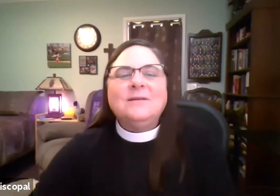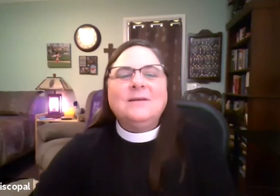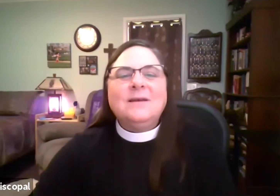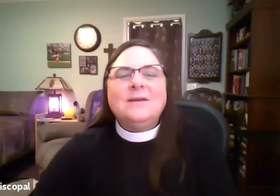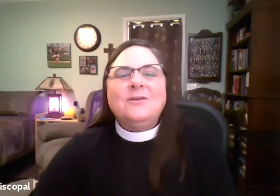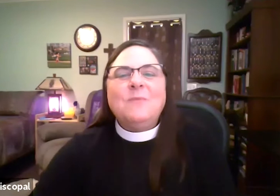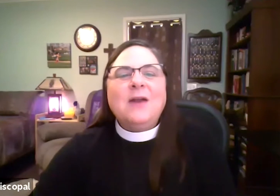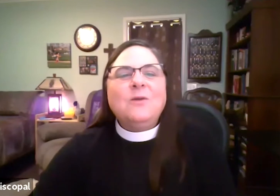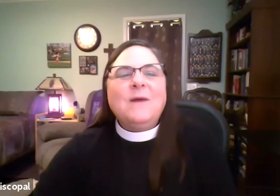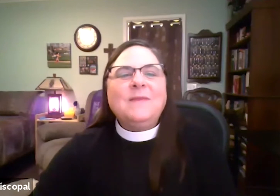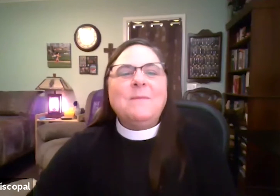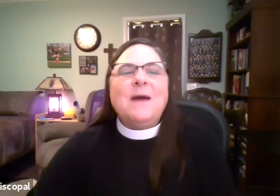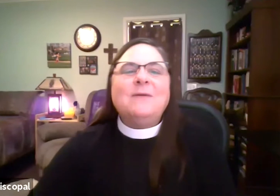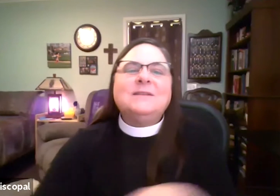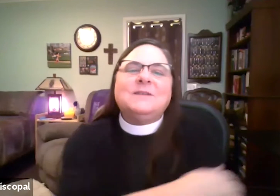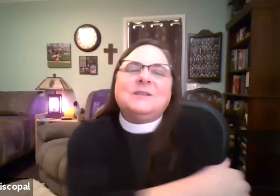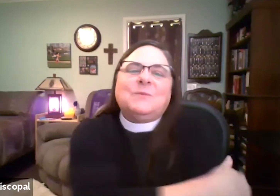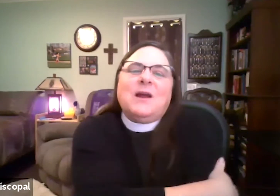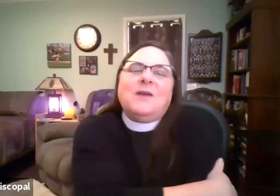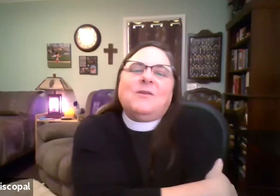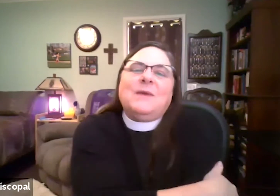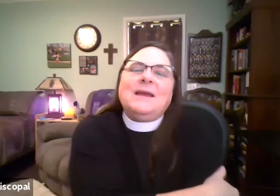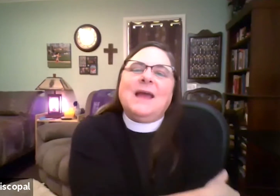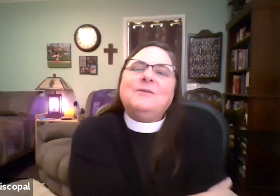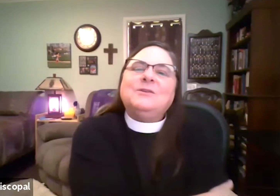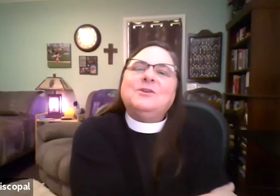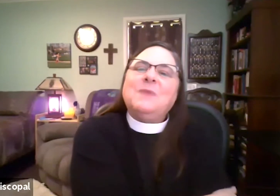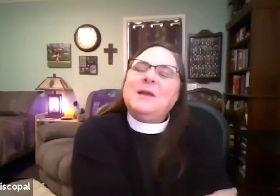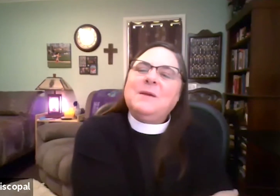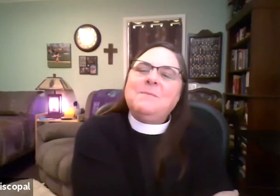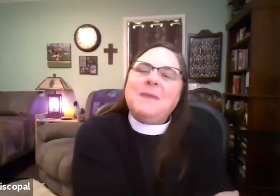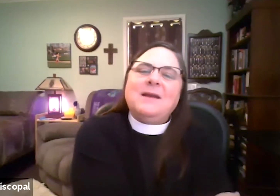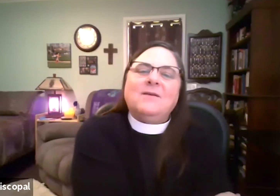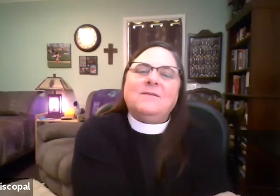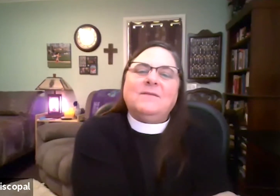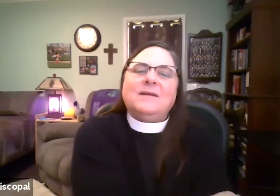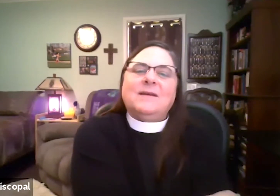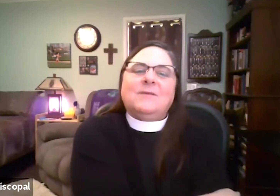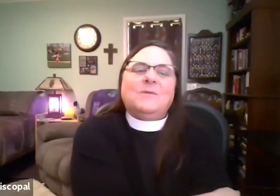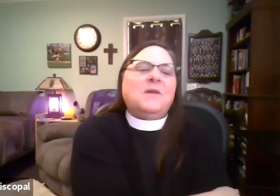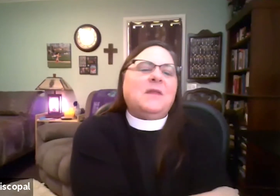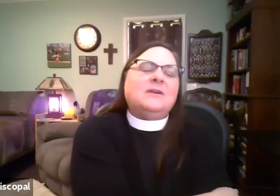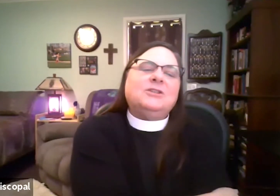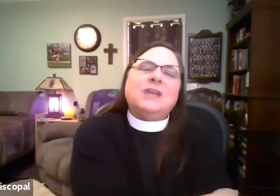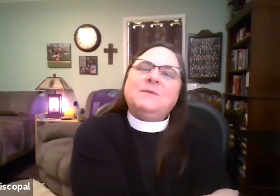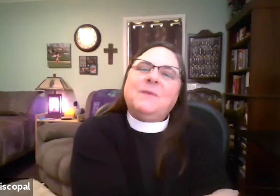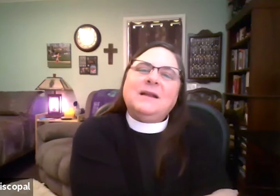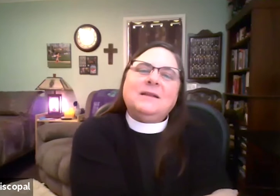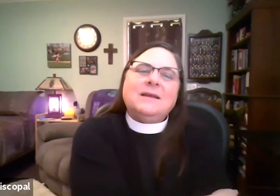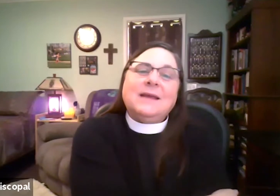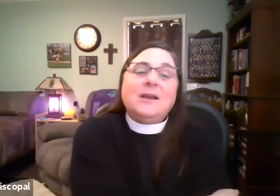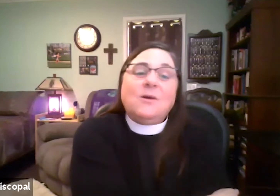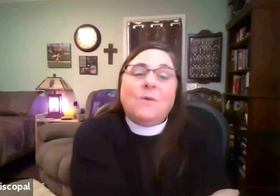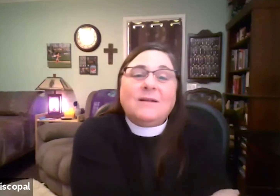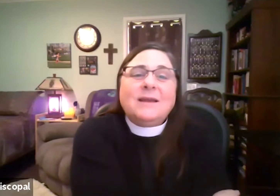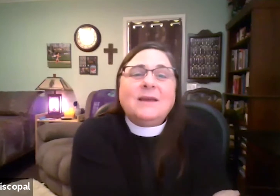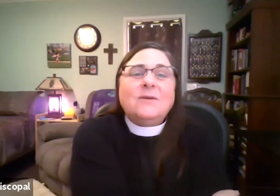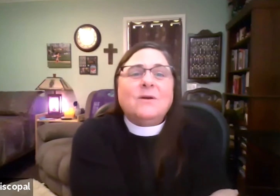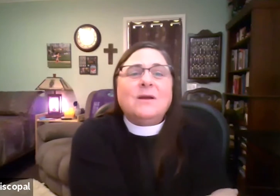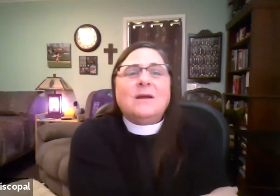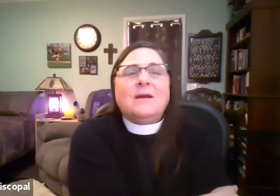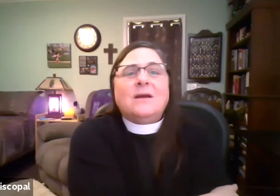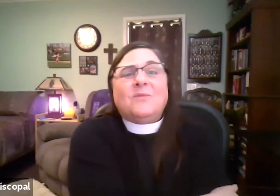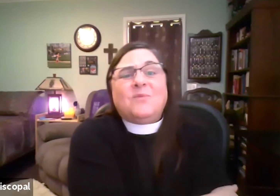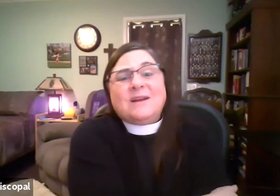all. No matter what the mountains of despair that we encounter may be made of, whether they are shaped like inequality